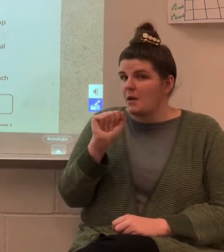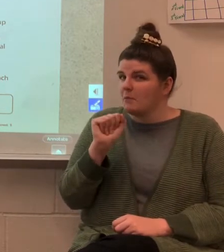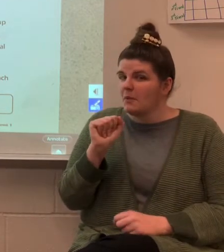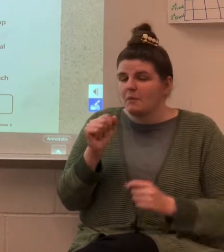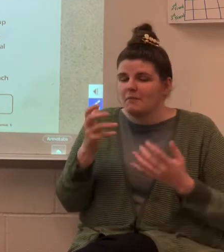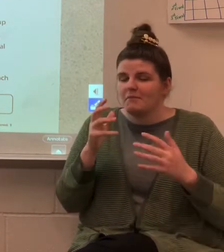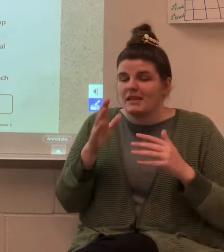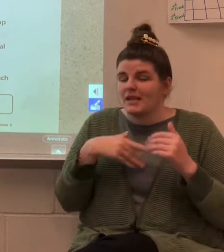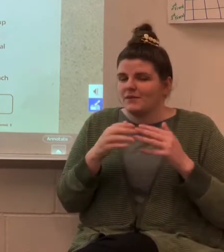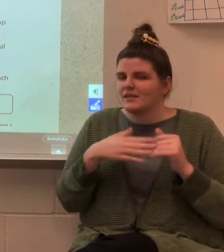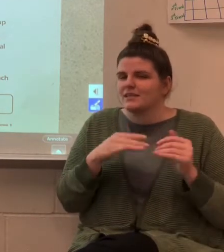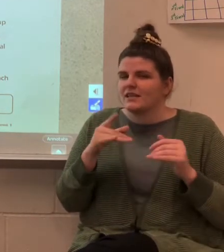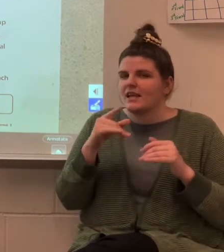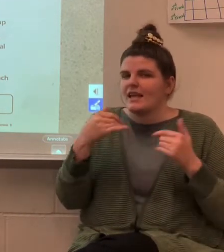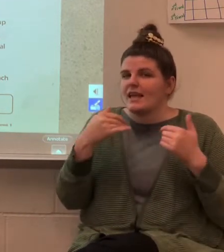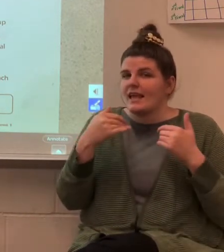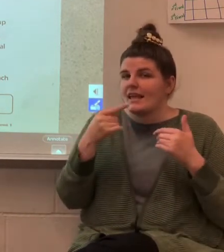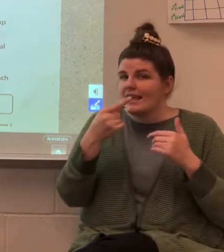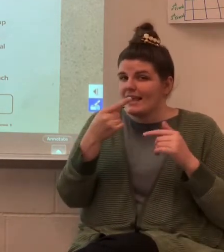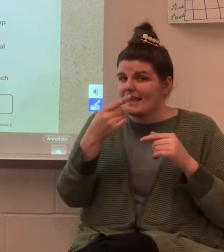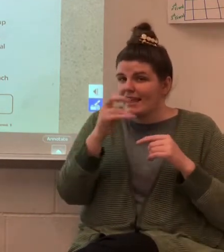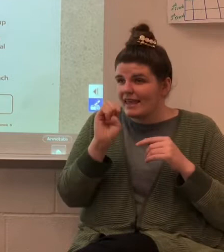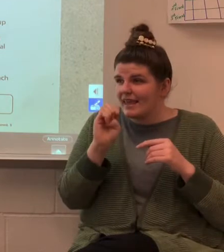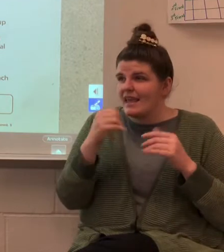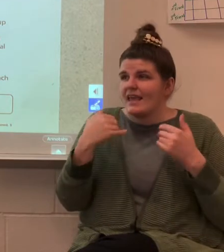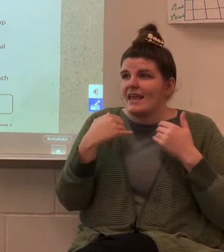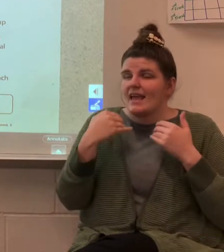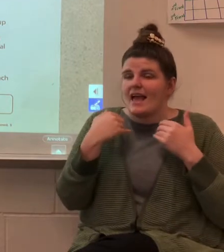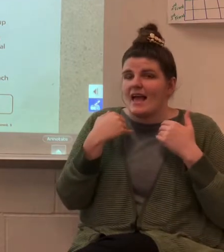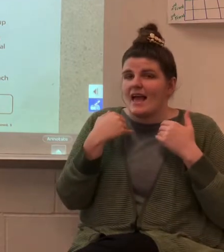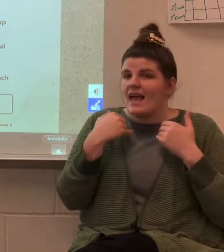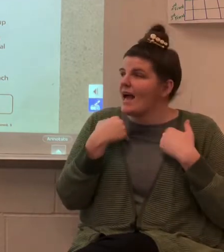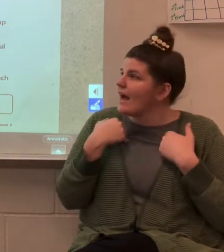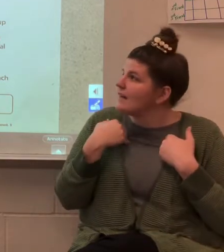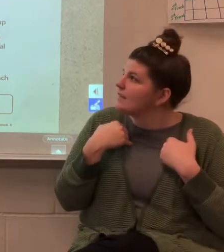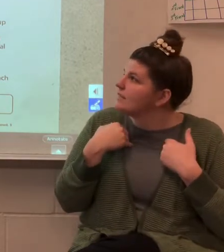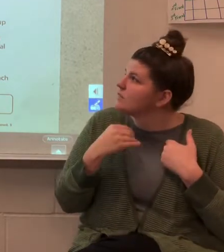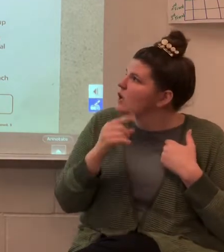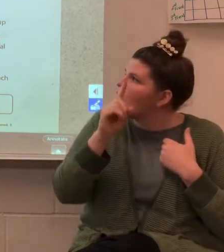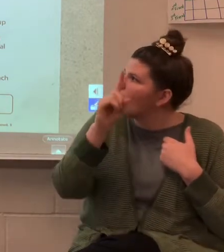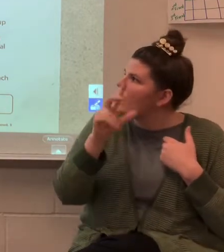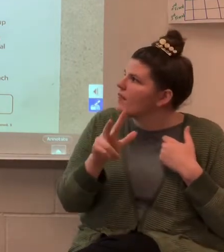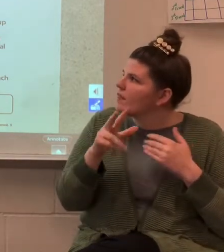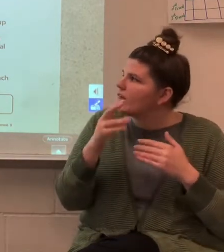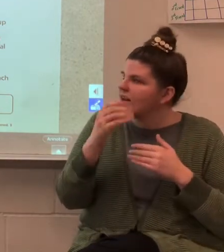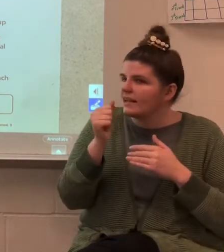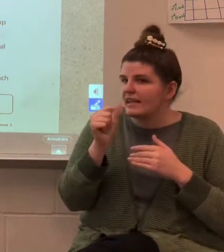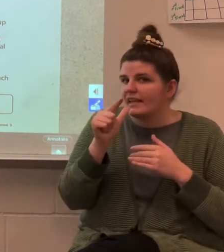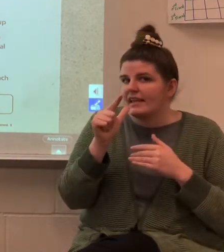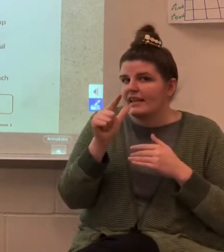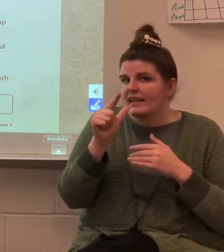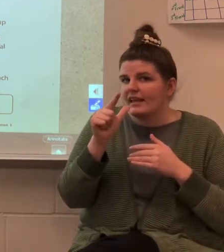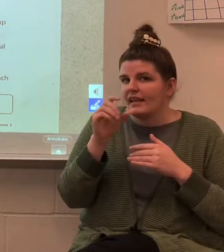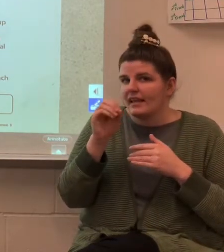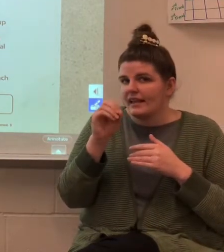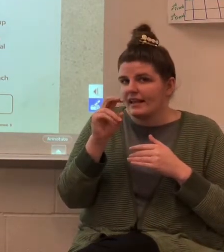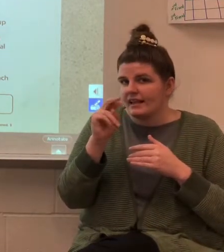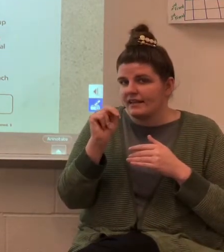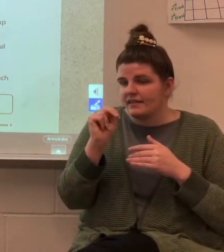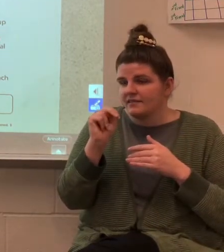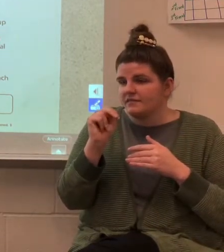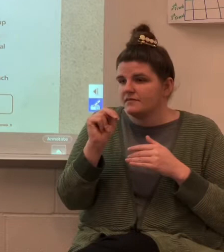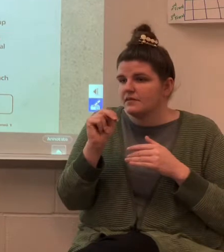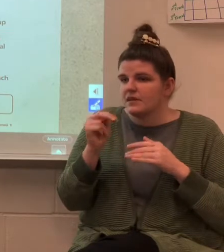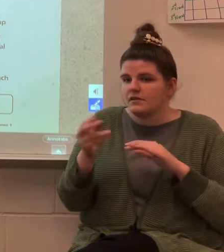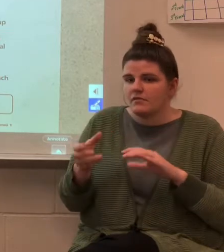1/3 gallons of water. He pours equal amounts of water into 5 bottles. So he has a 1/3 gallon here that he's taking, and